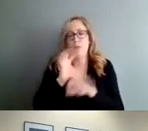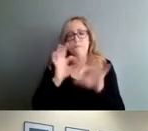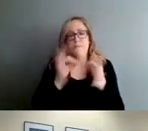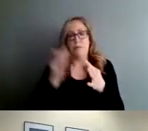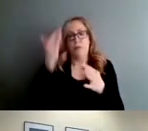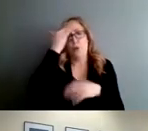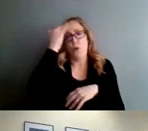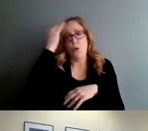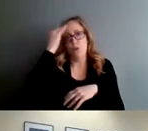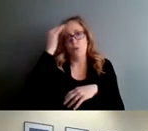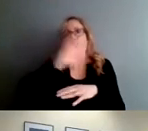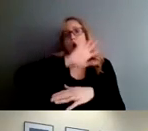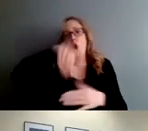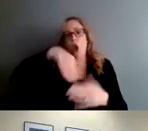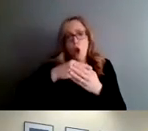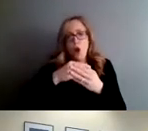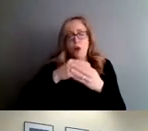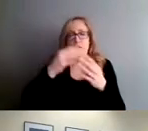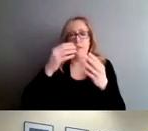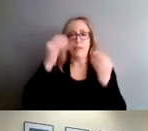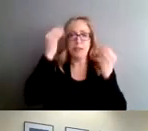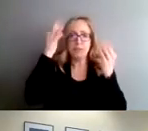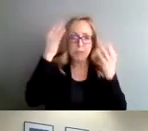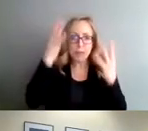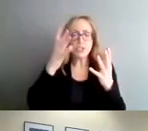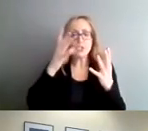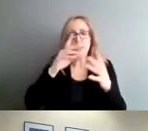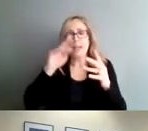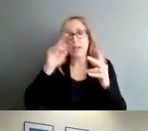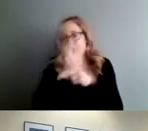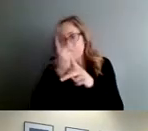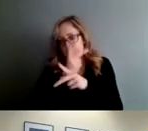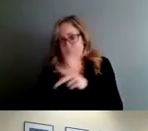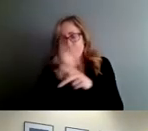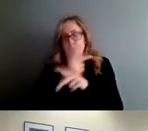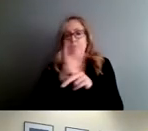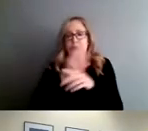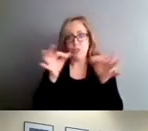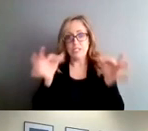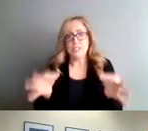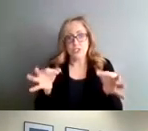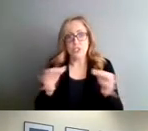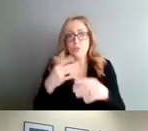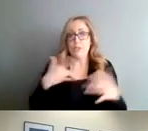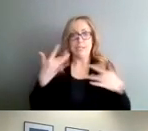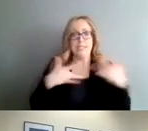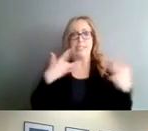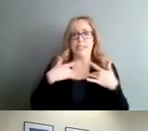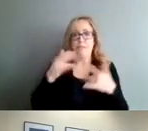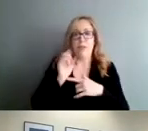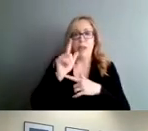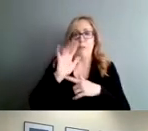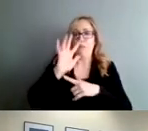going into these decisions. Certainly, we're super excited about April 5th, expanding more